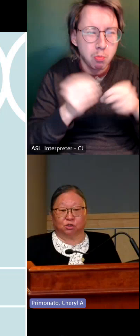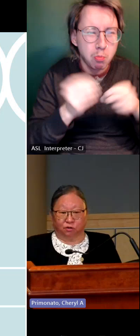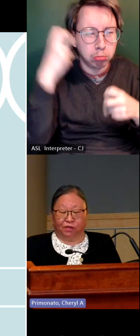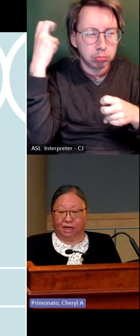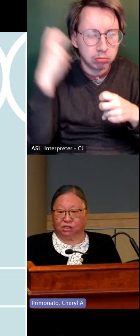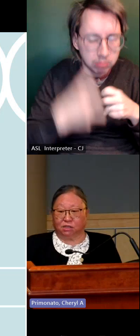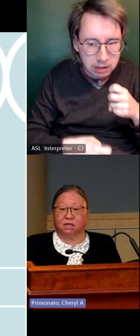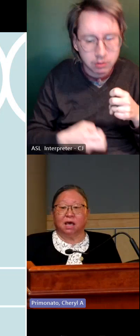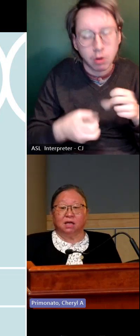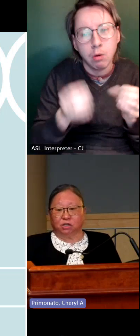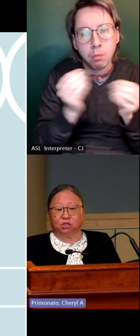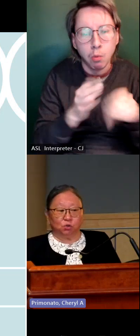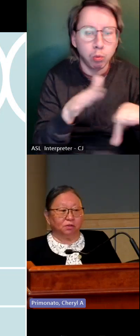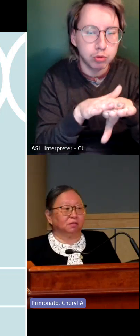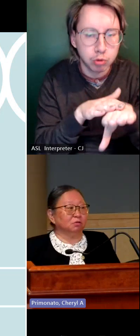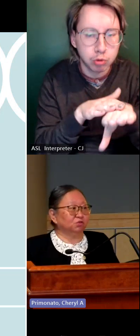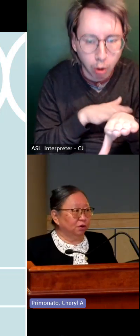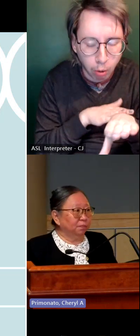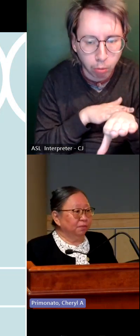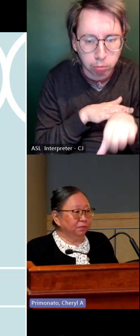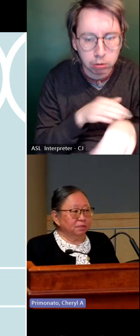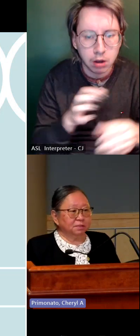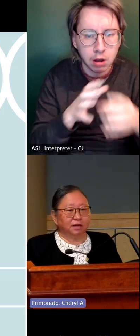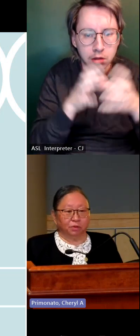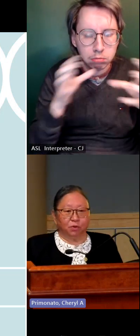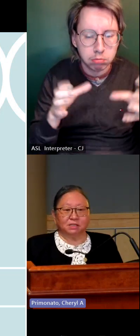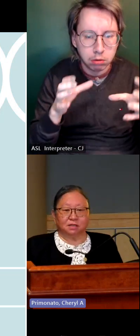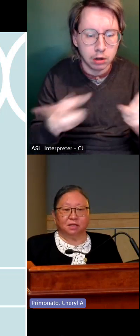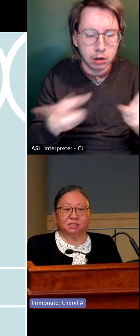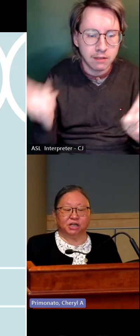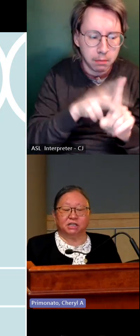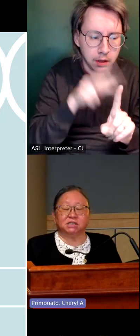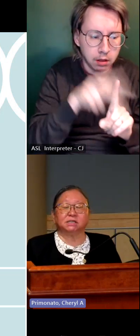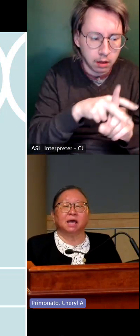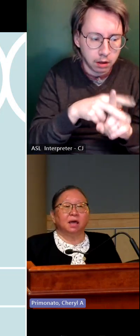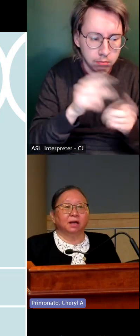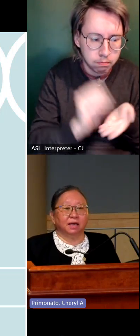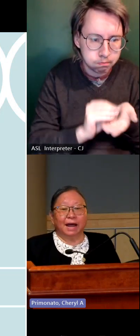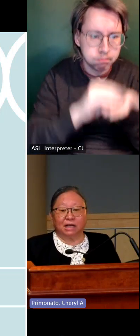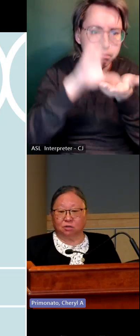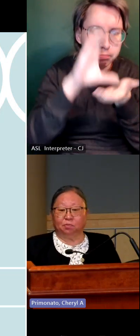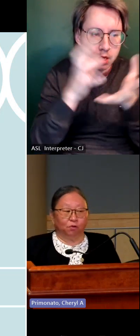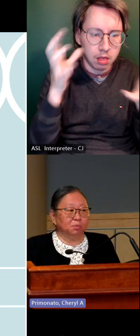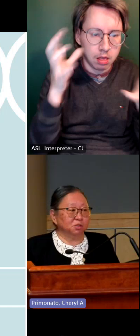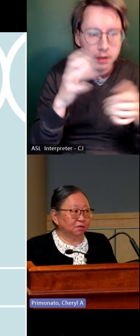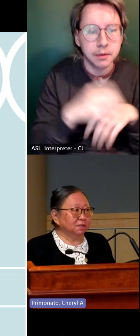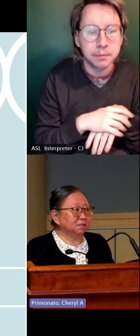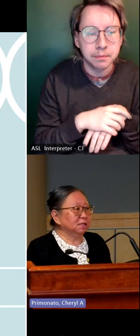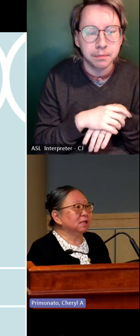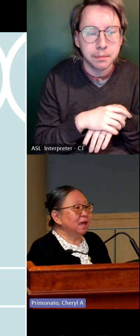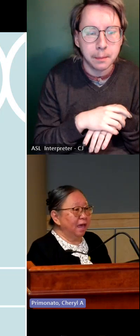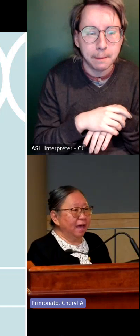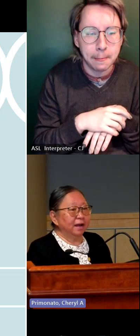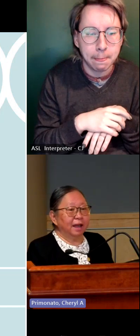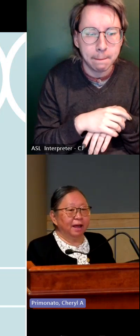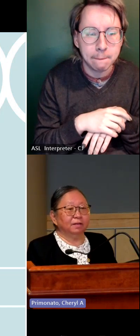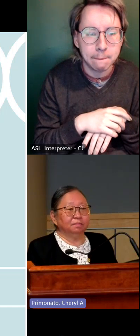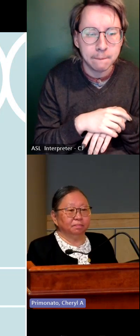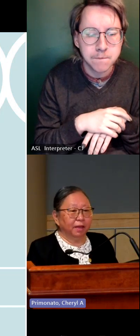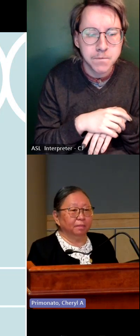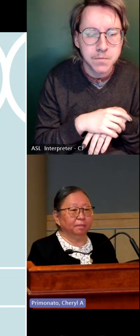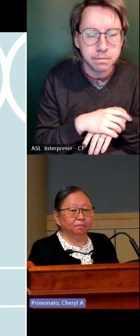to current certifications to ensure that those firms that are requesting these changes can actually perform the services